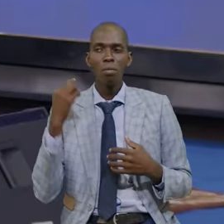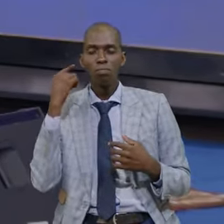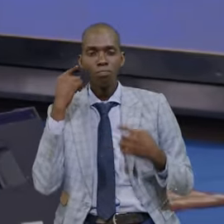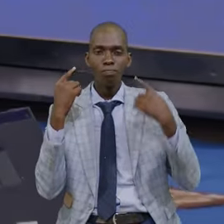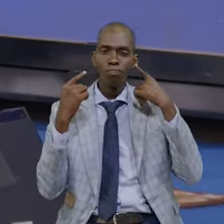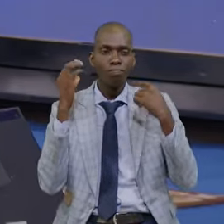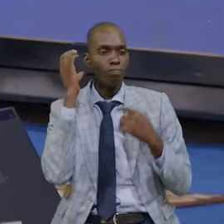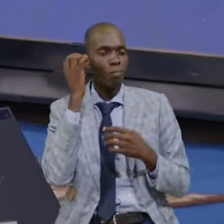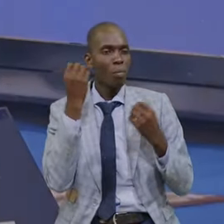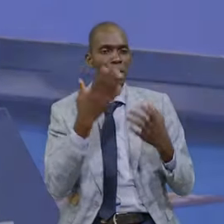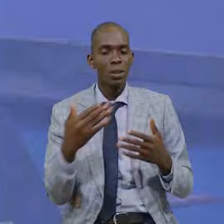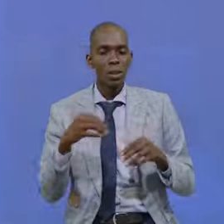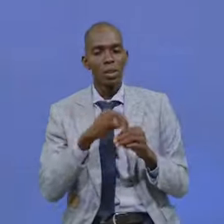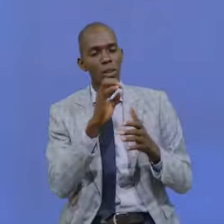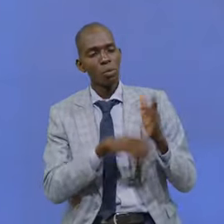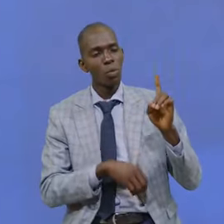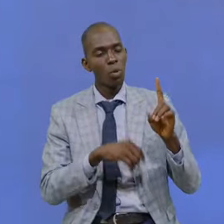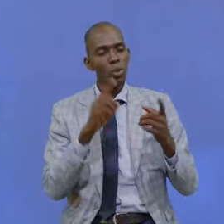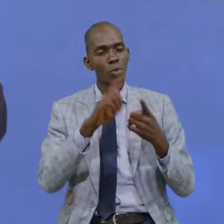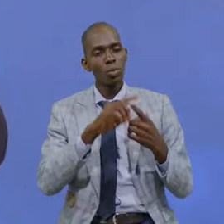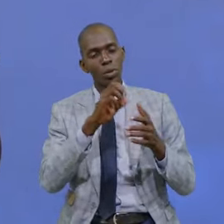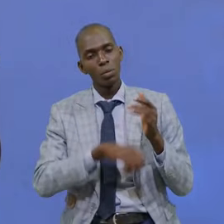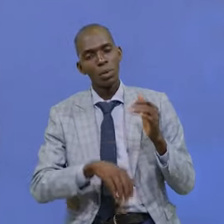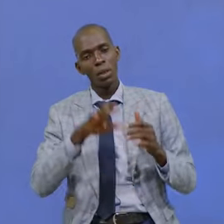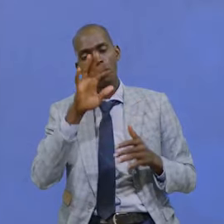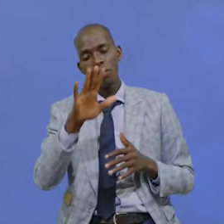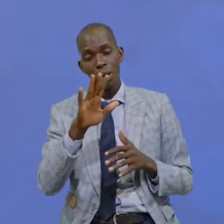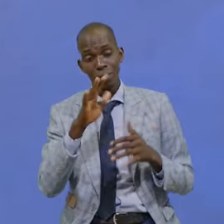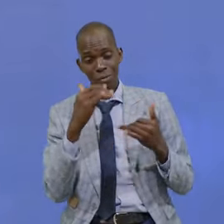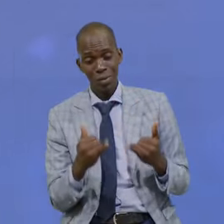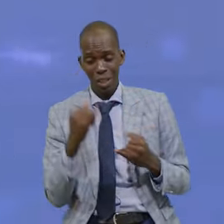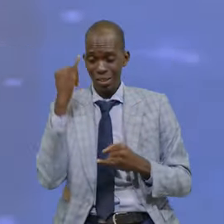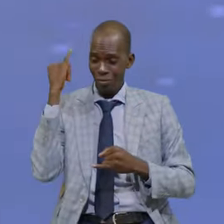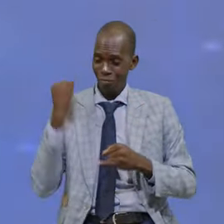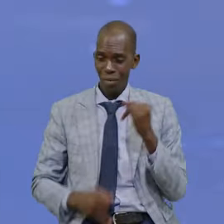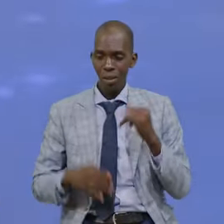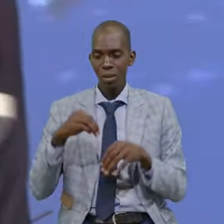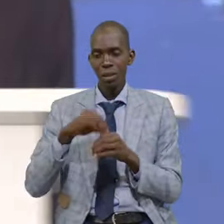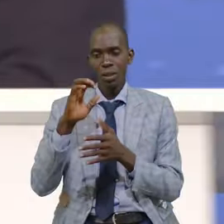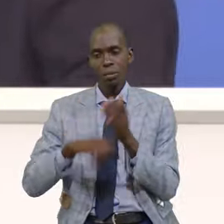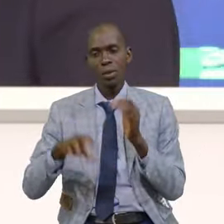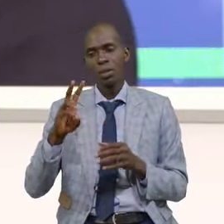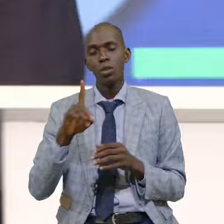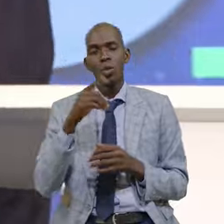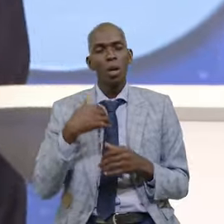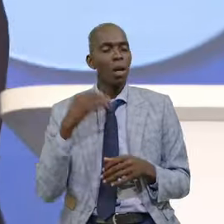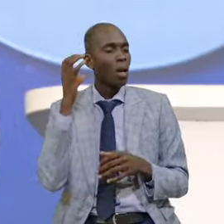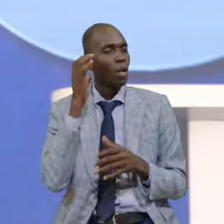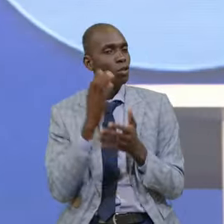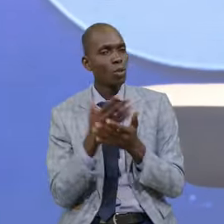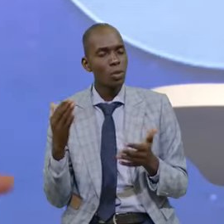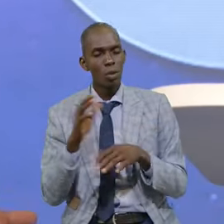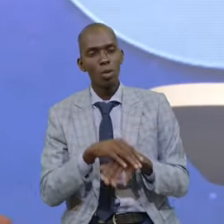1, chapter 2, chapter 3, chapter 4, chapter 5. Finally, you've heard some things, you know, Thursday,